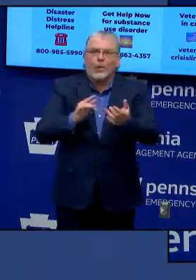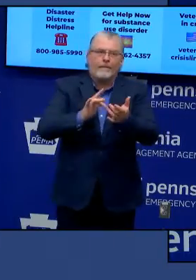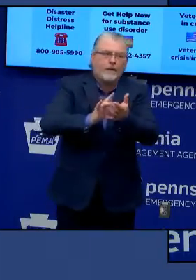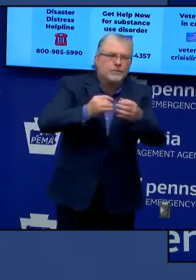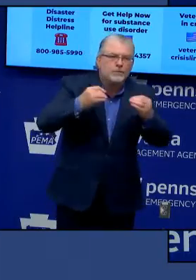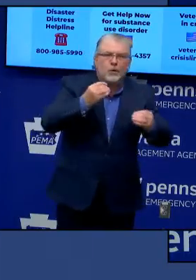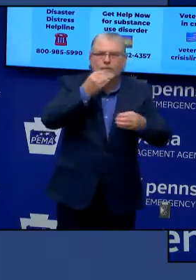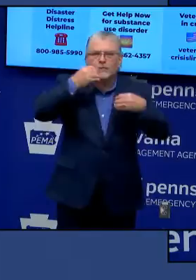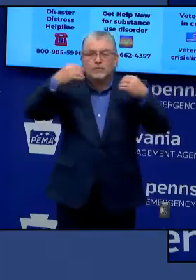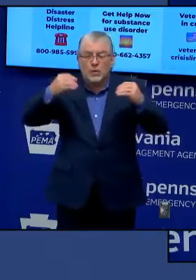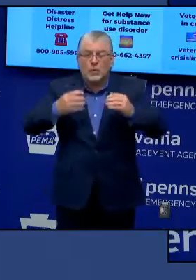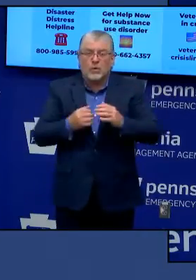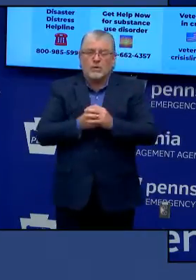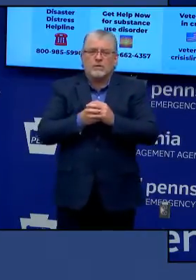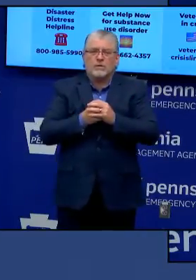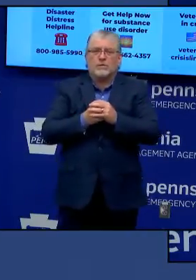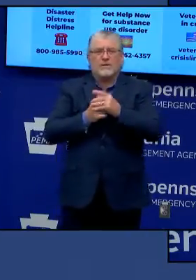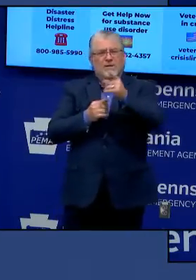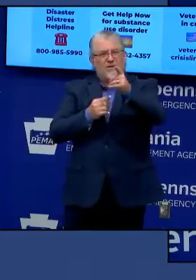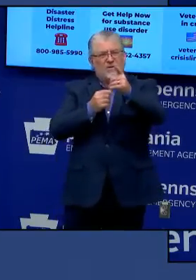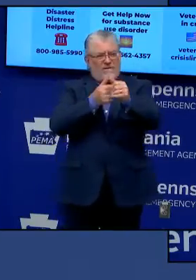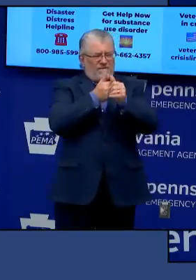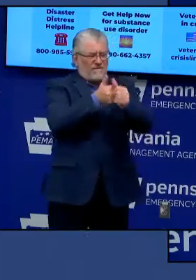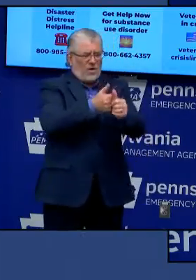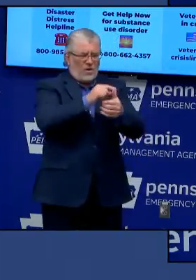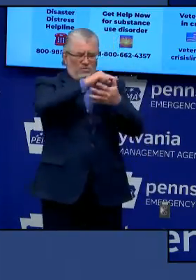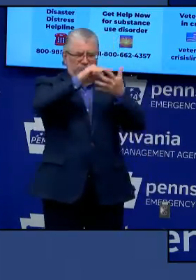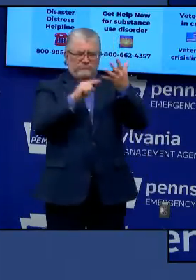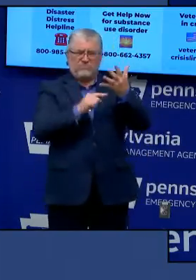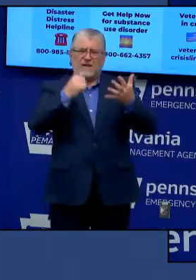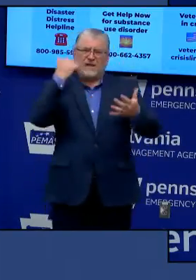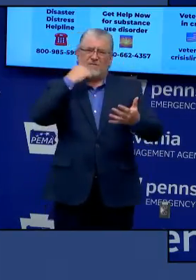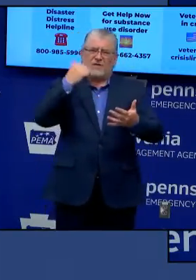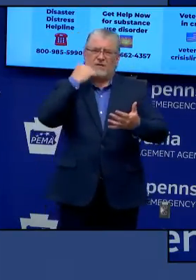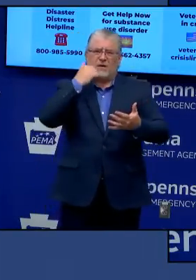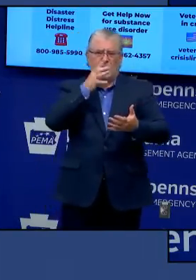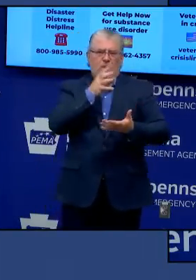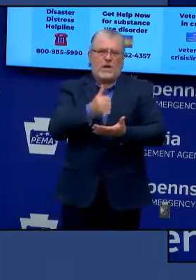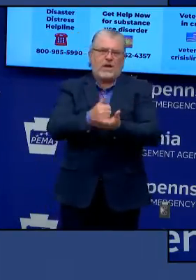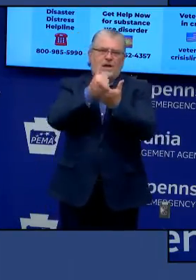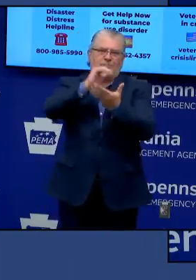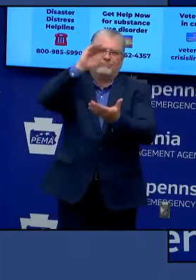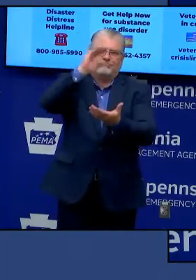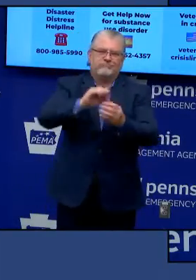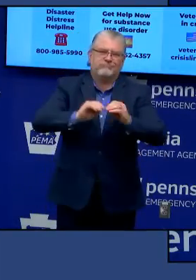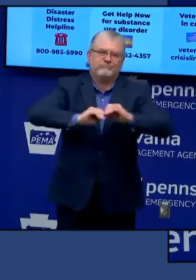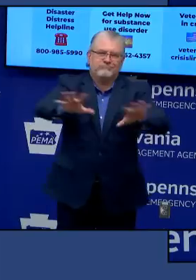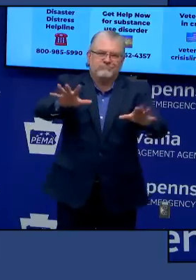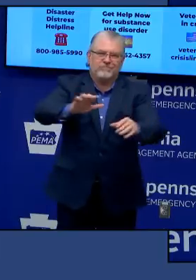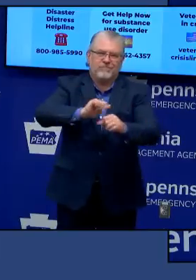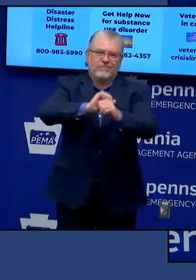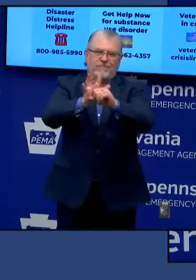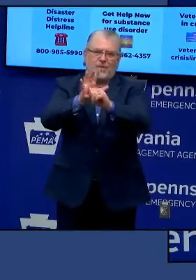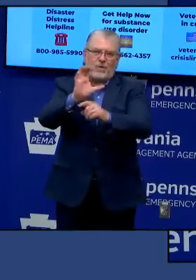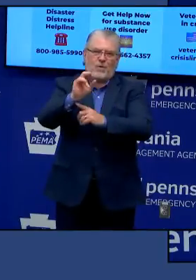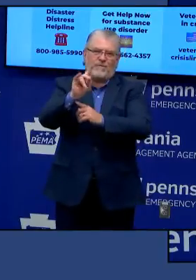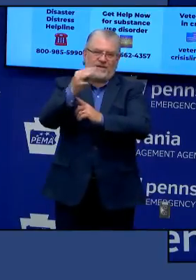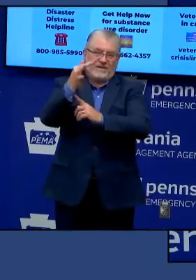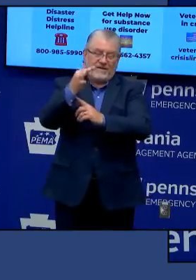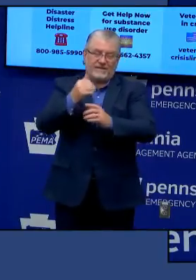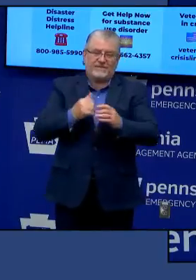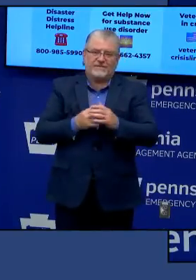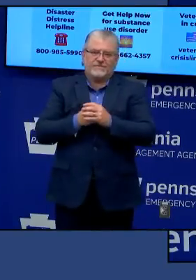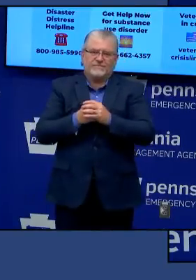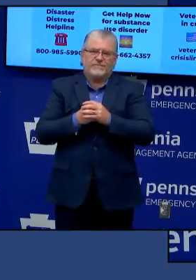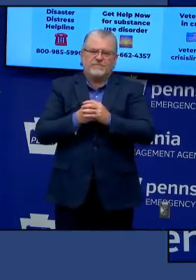These everyday prevention measures can help slow the spread of the dangerous virus, COVID-19, and give hope to